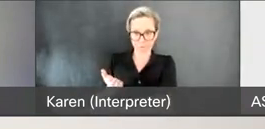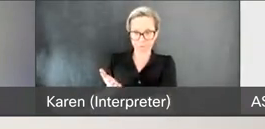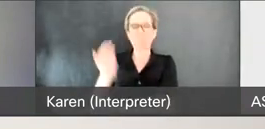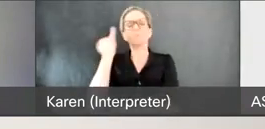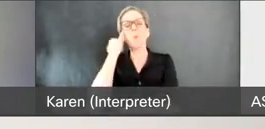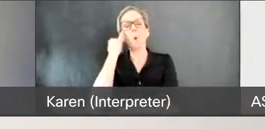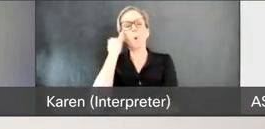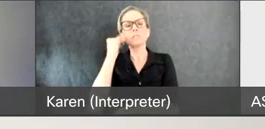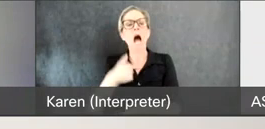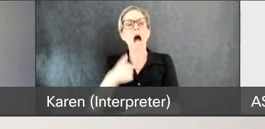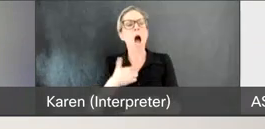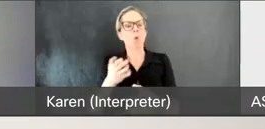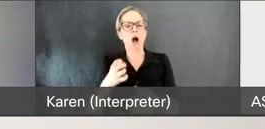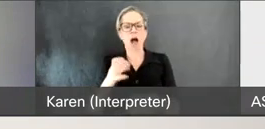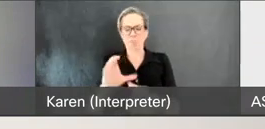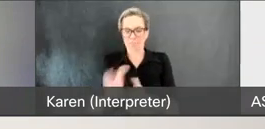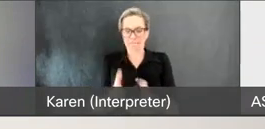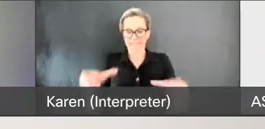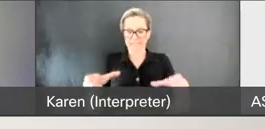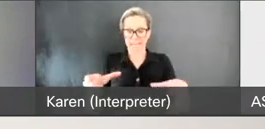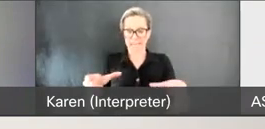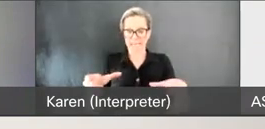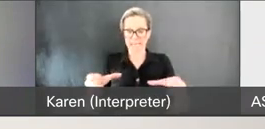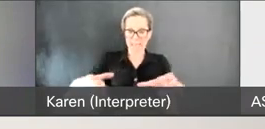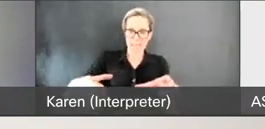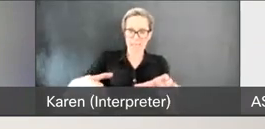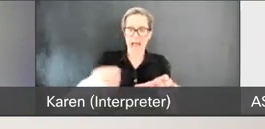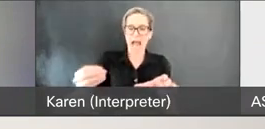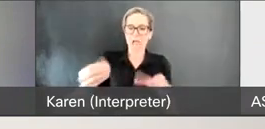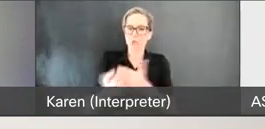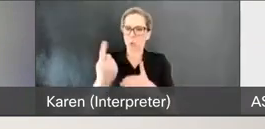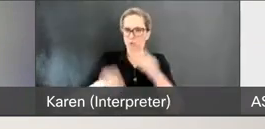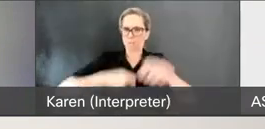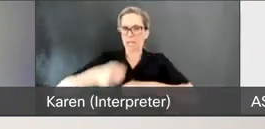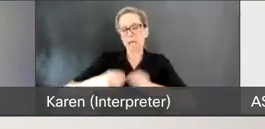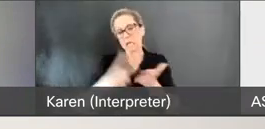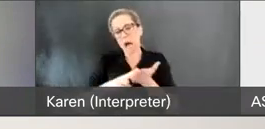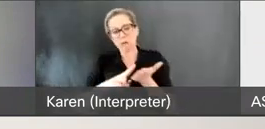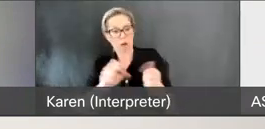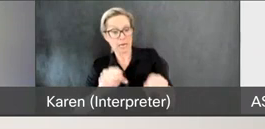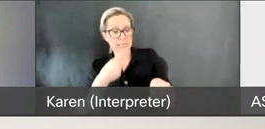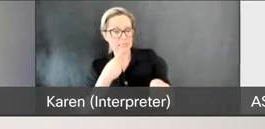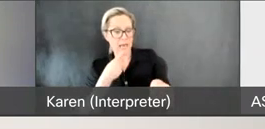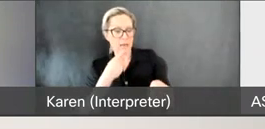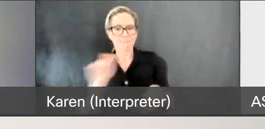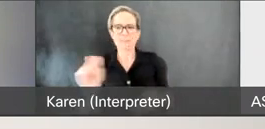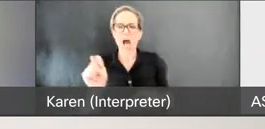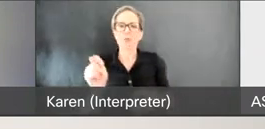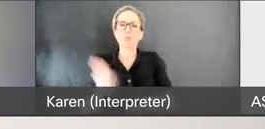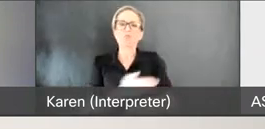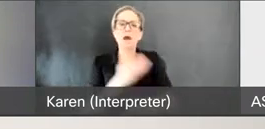sink reoriented and replaced, the contract could simply say bathroom renovation to